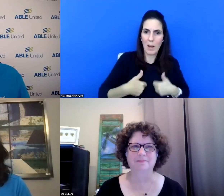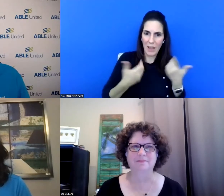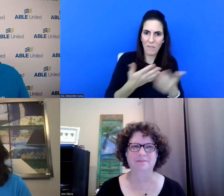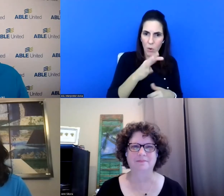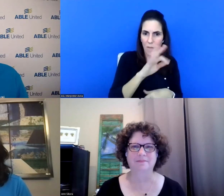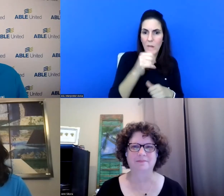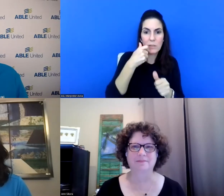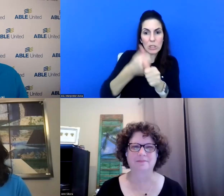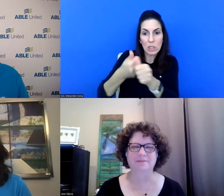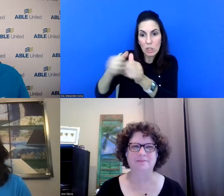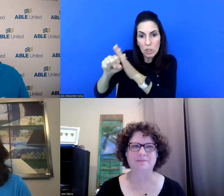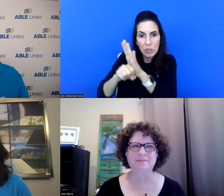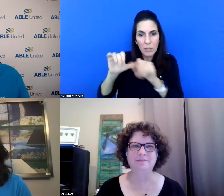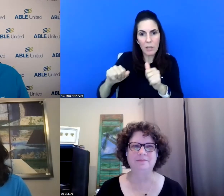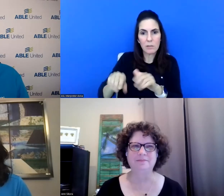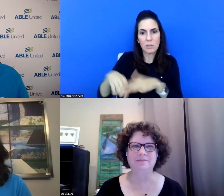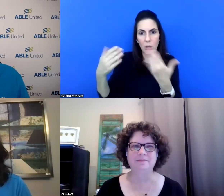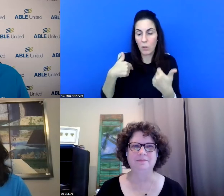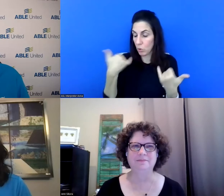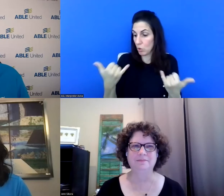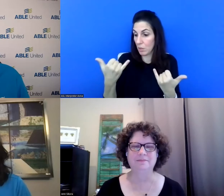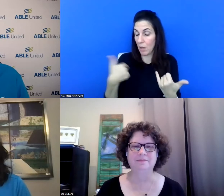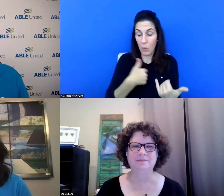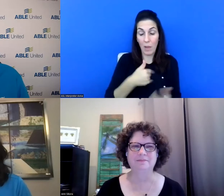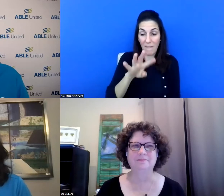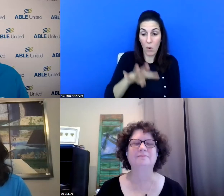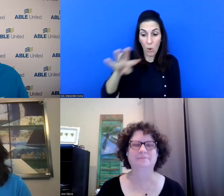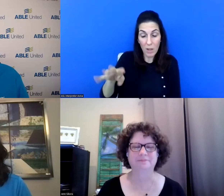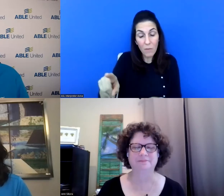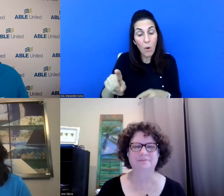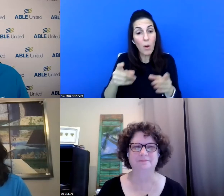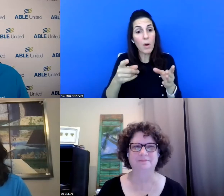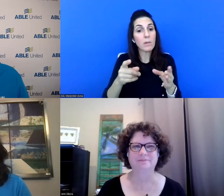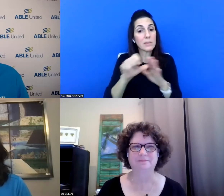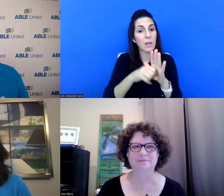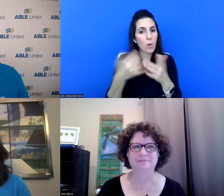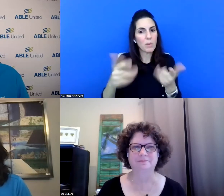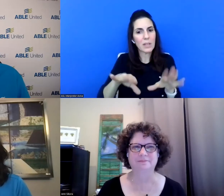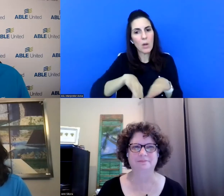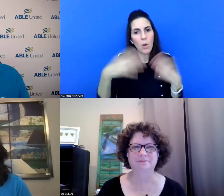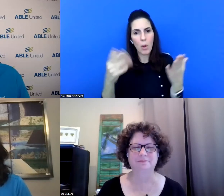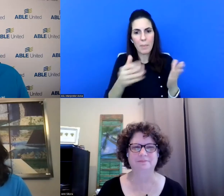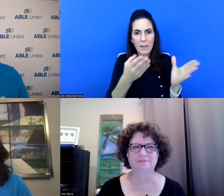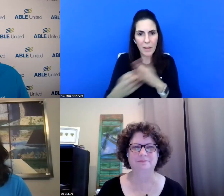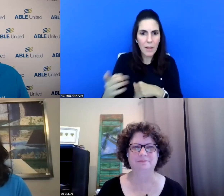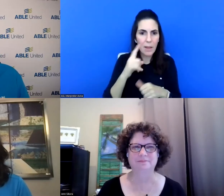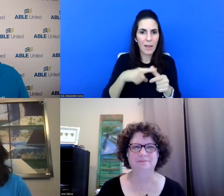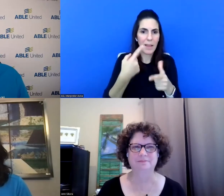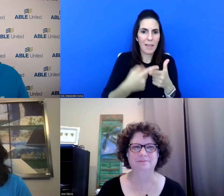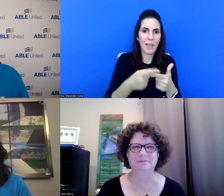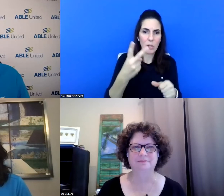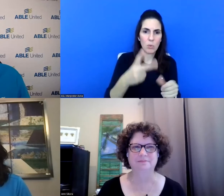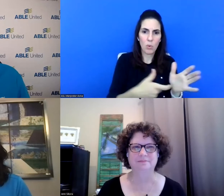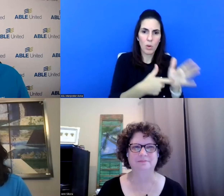set up their own ABLE program. And today, I believe 44 states have opened the plans. The next 2 requirements are true for all